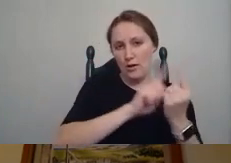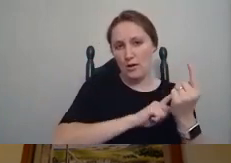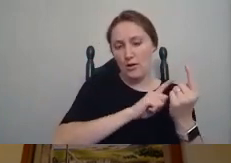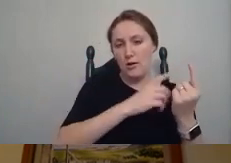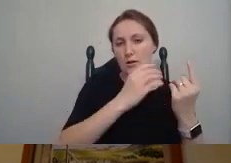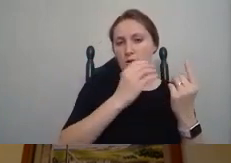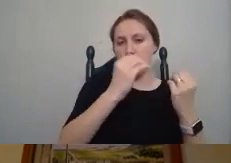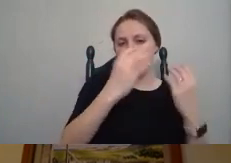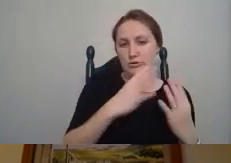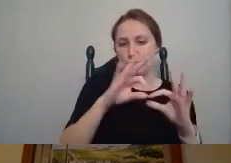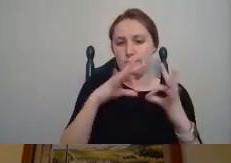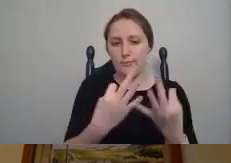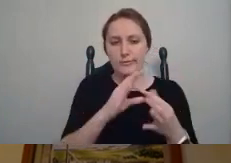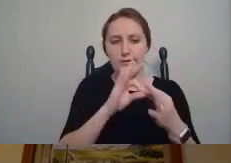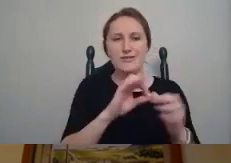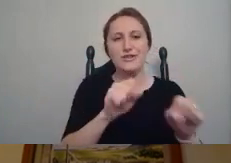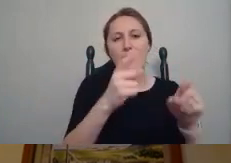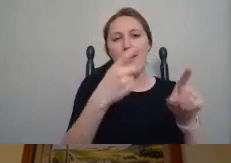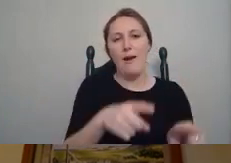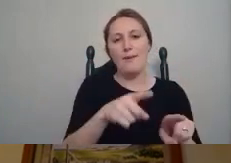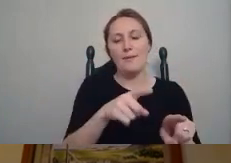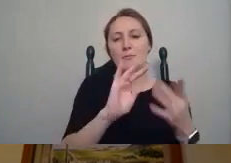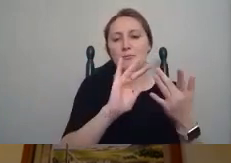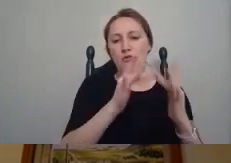teacher family connection can still happen virtually.